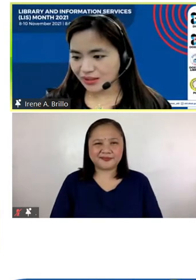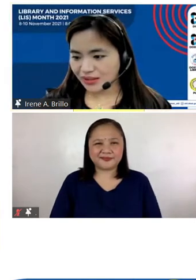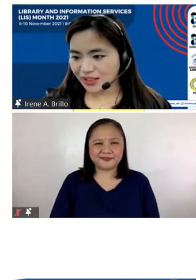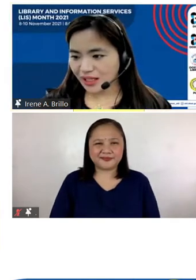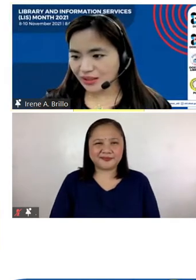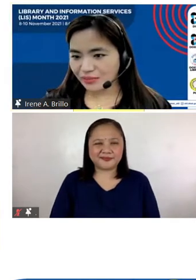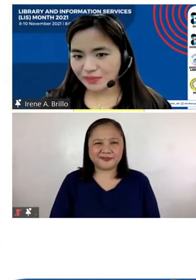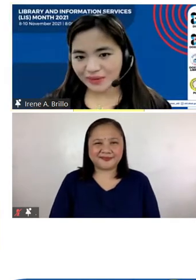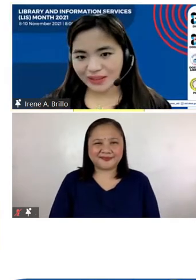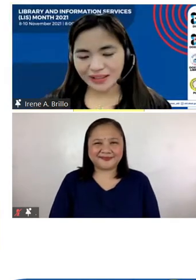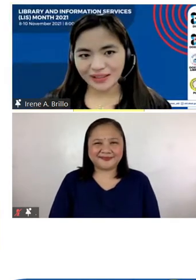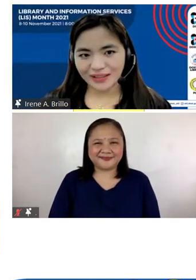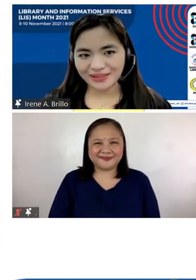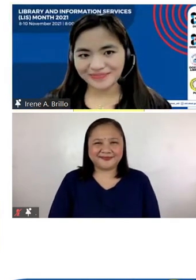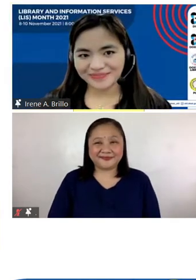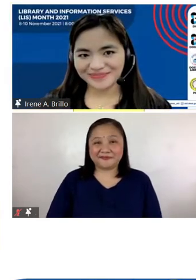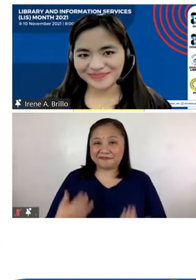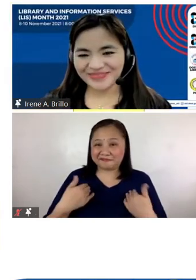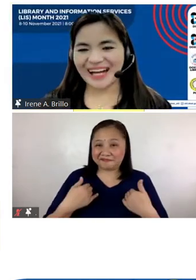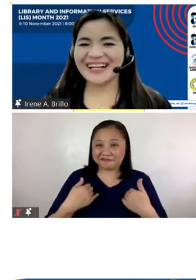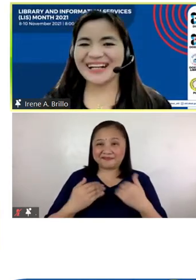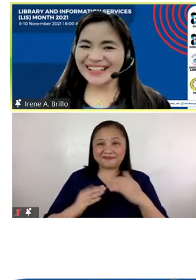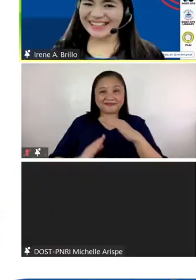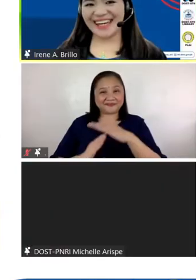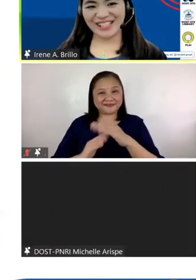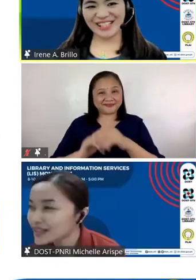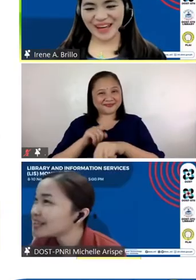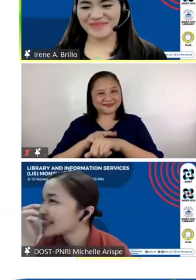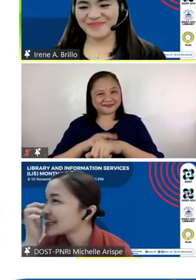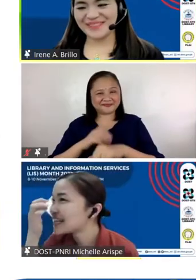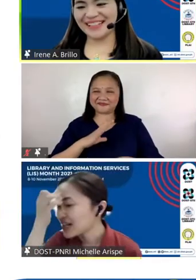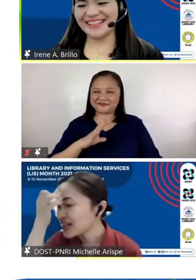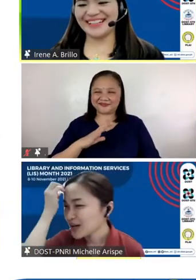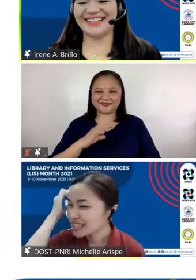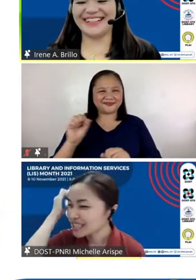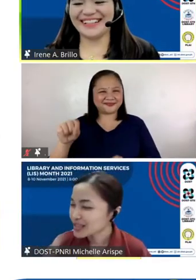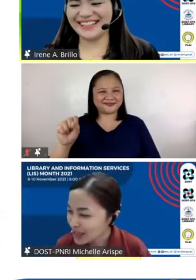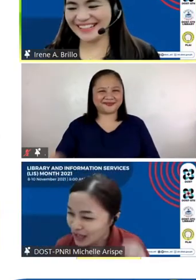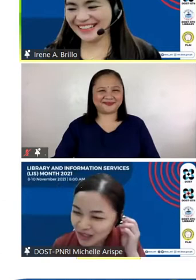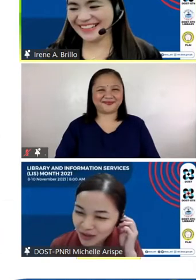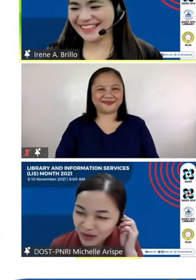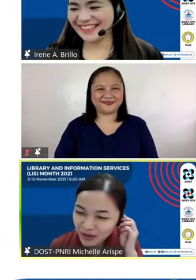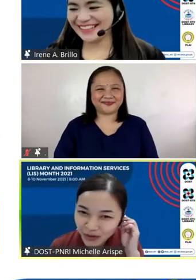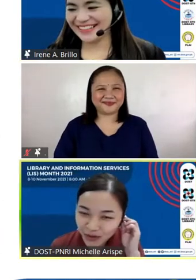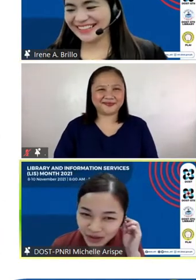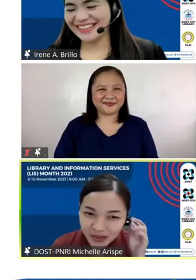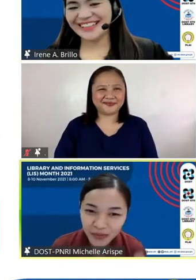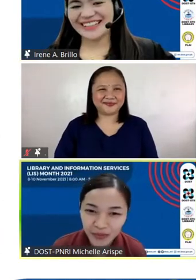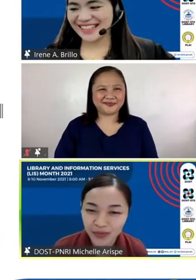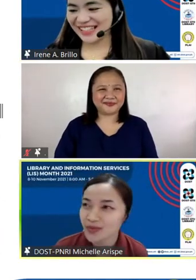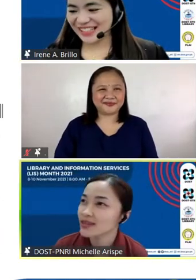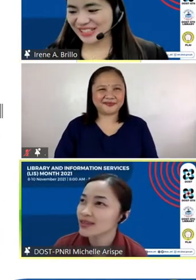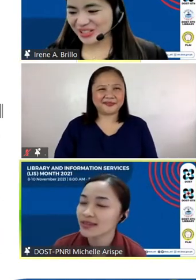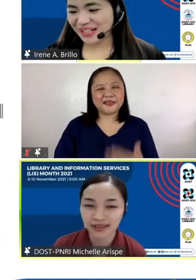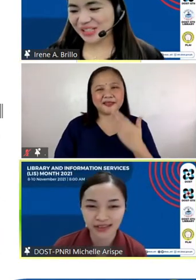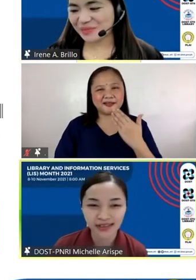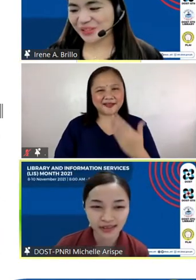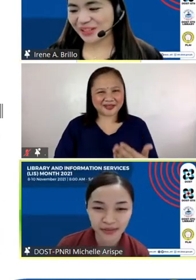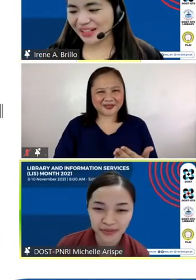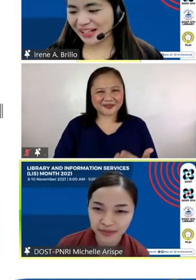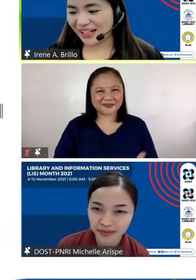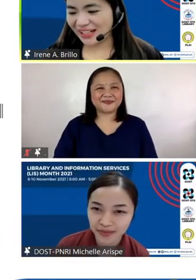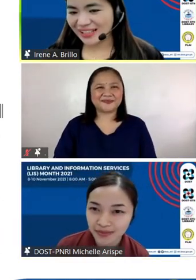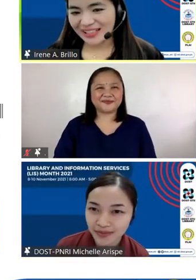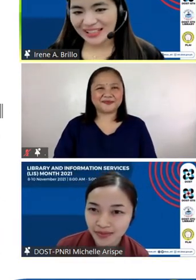Okay. Umabot naman within the time, Miss Irene, no? Okay. Yes, ma'am. Okay, thank you. Thank you so much